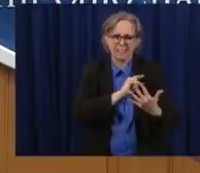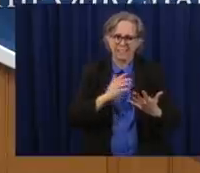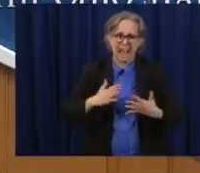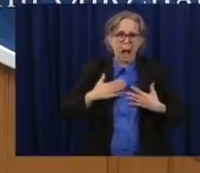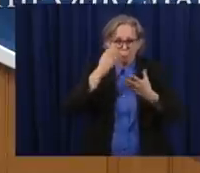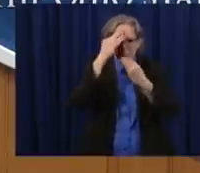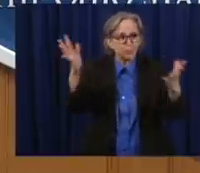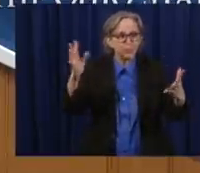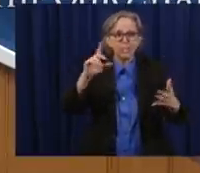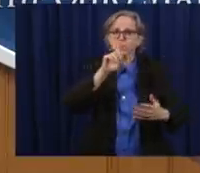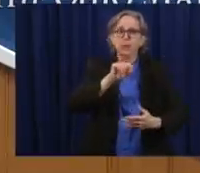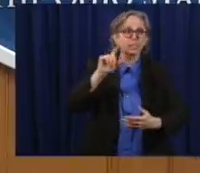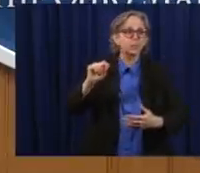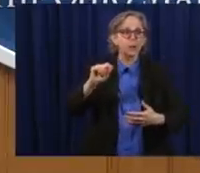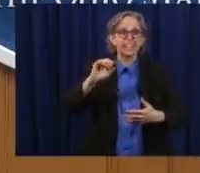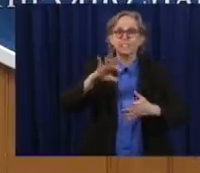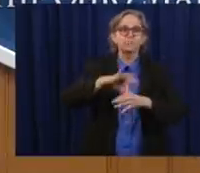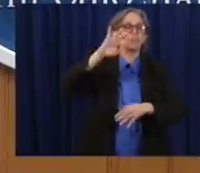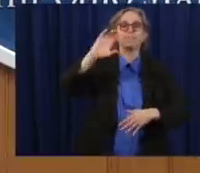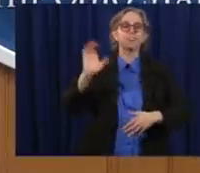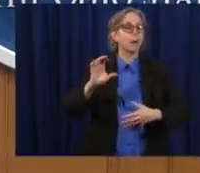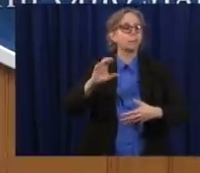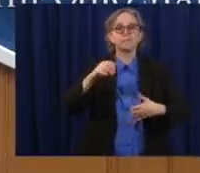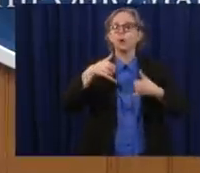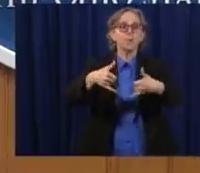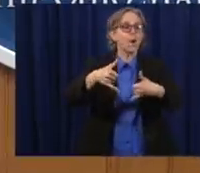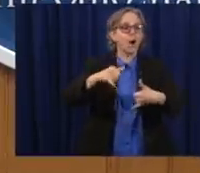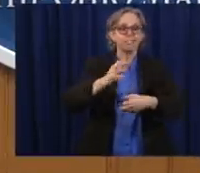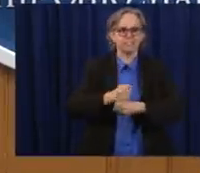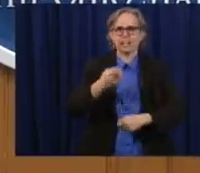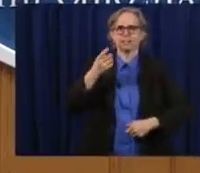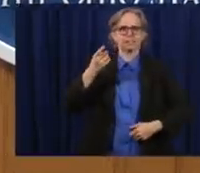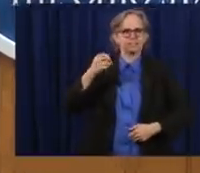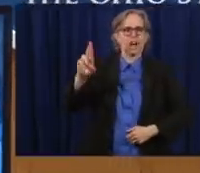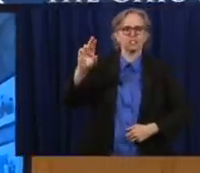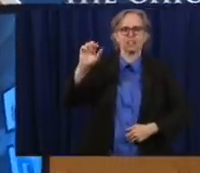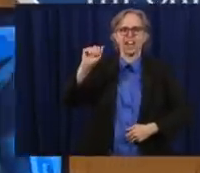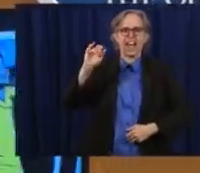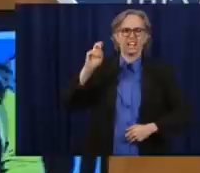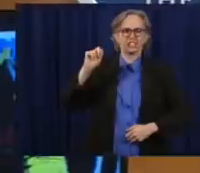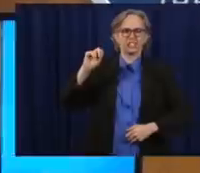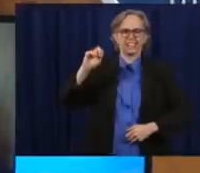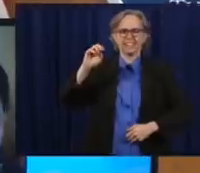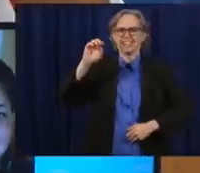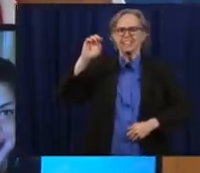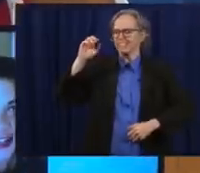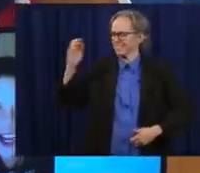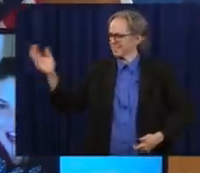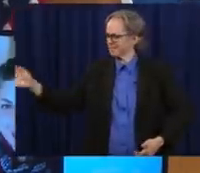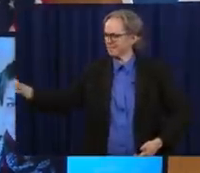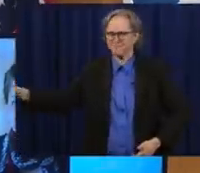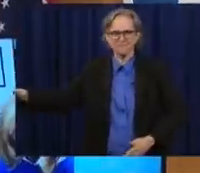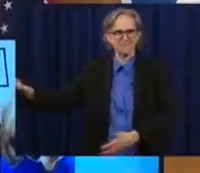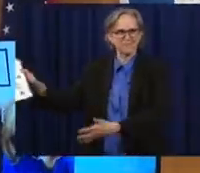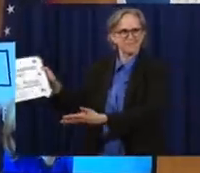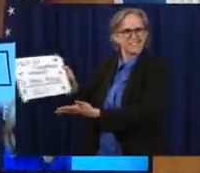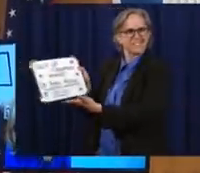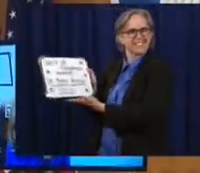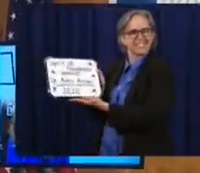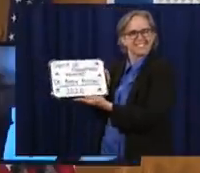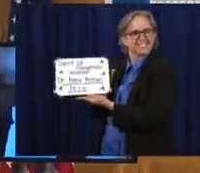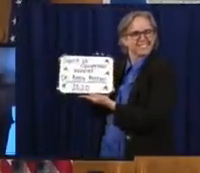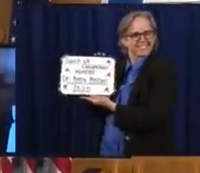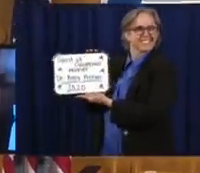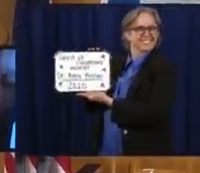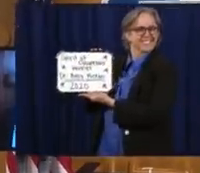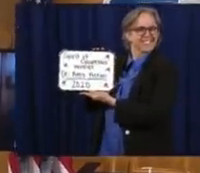the 2020 Spirit of Columbus Award winner, Dr. Amy Acton. Dr. Amy Acton. Dr. Amy Acton. Dr. Amy Acton. Dr. Amy